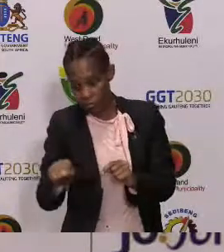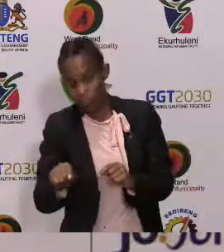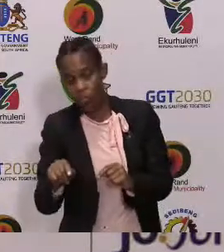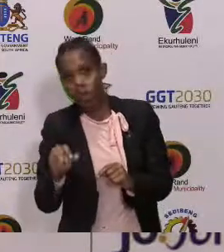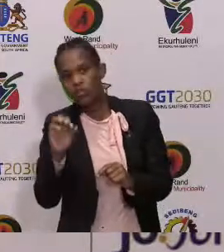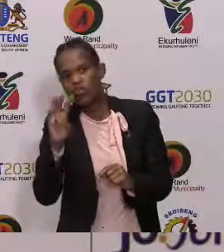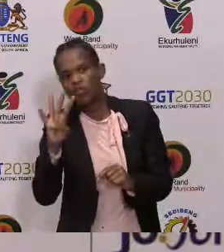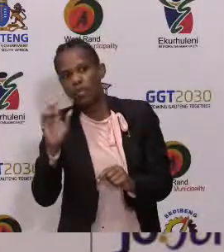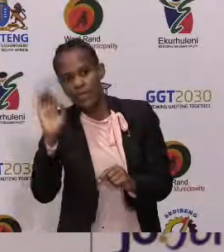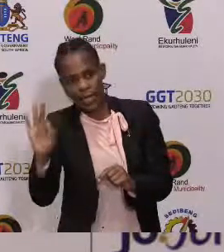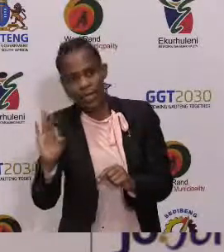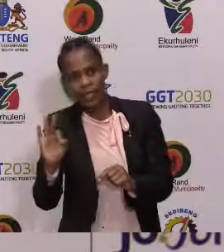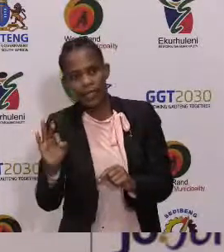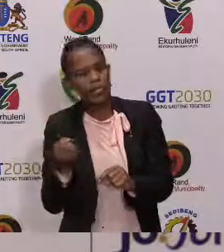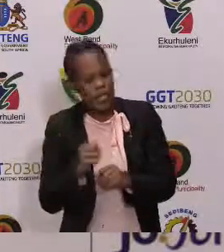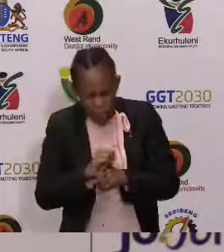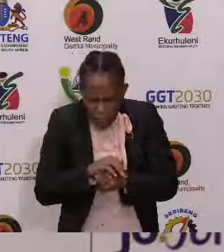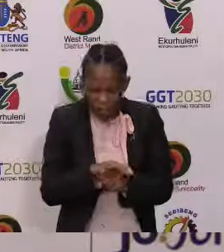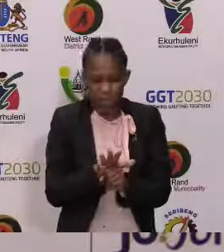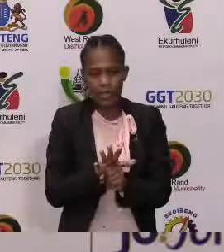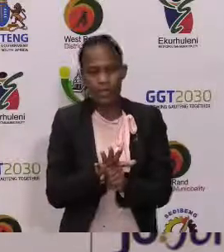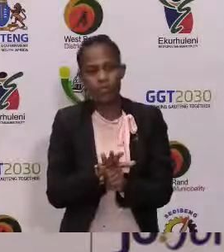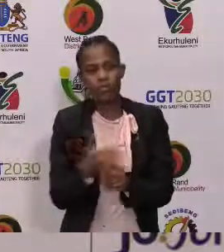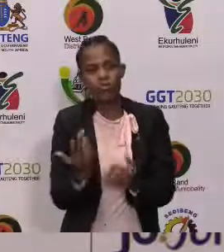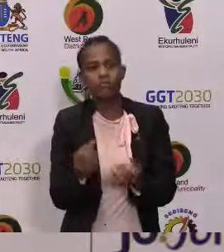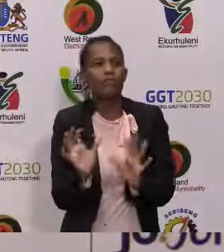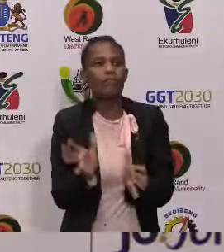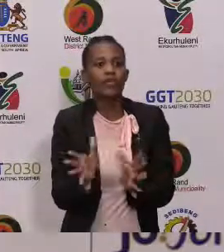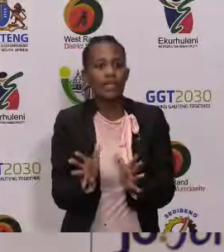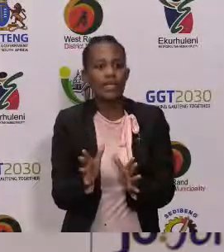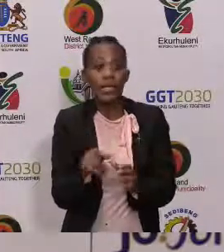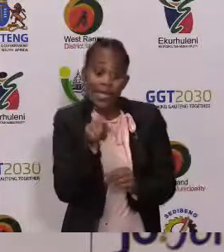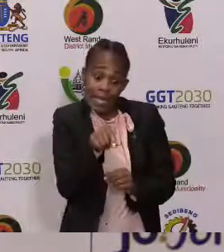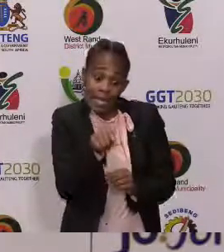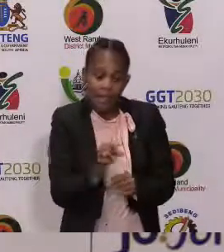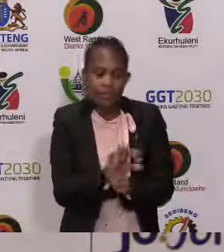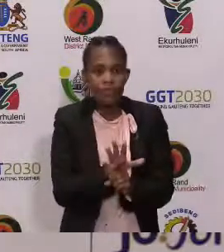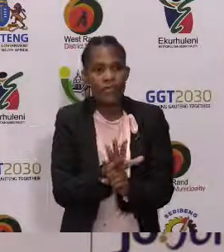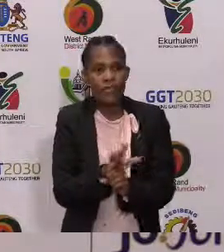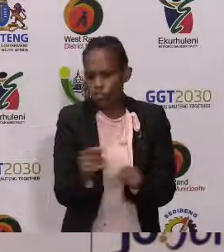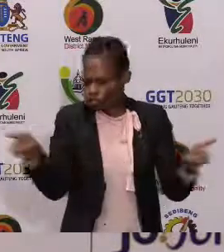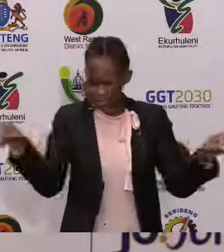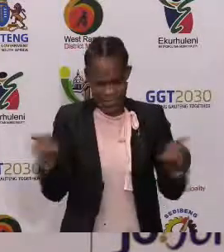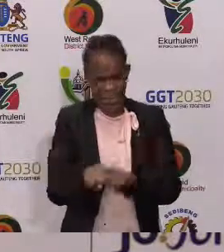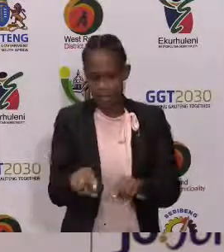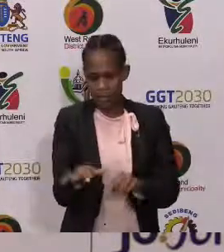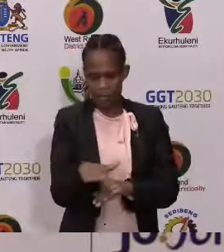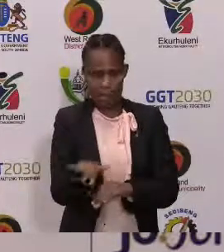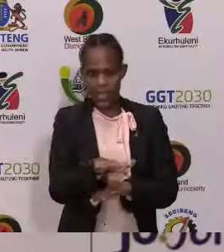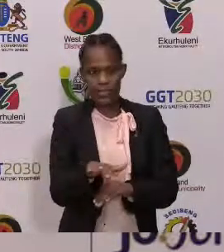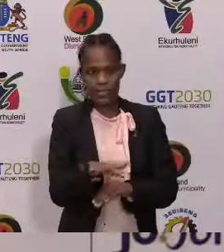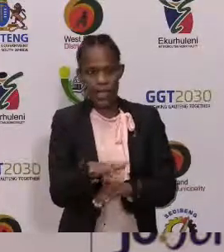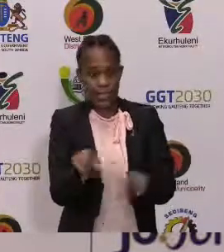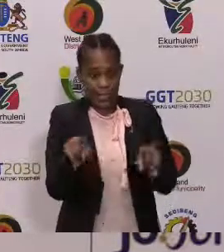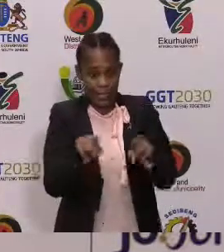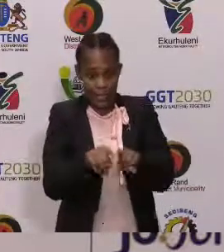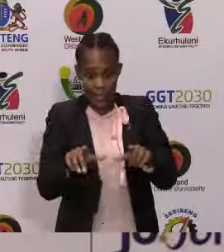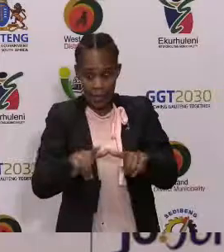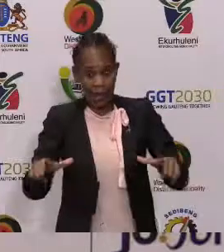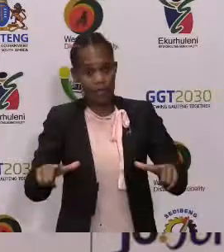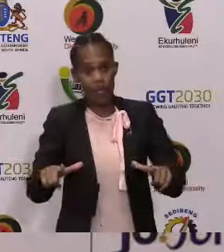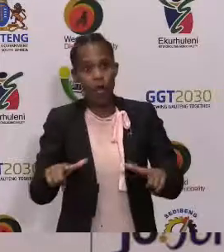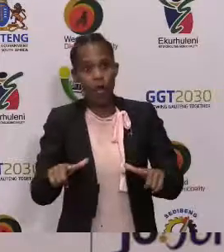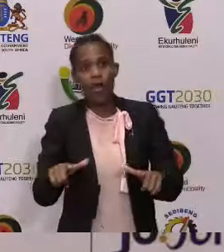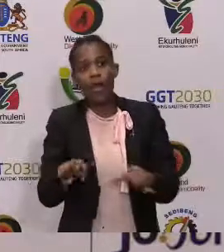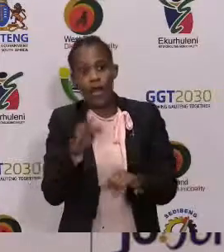actually infected with the virus. So it's not, this infection is not taking place at the same rate in different places. There's different places